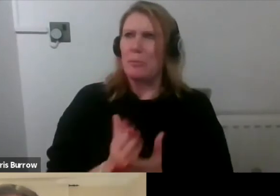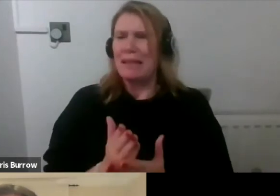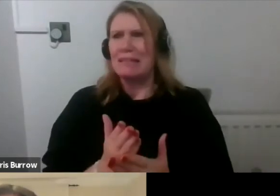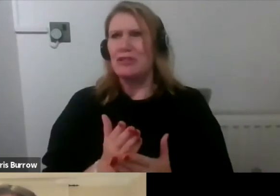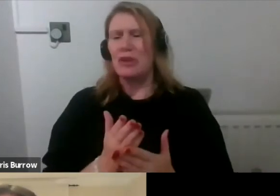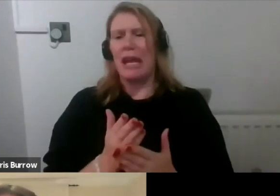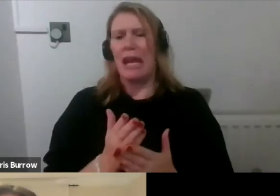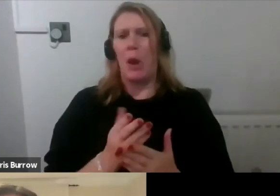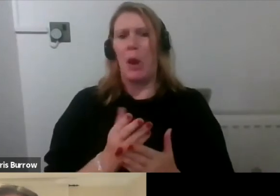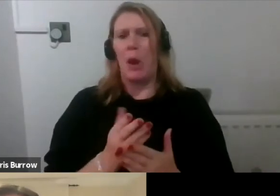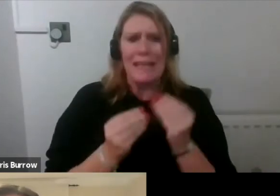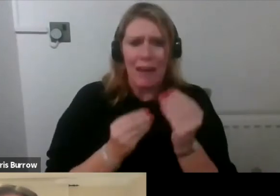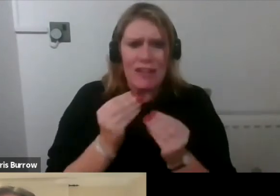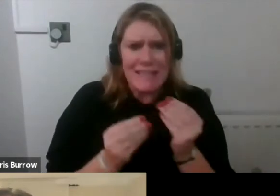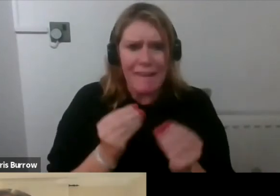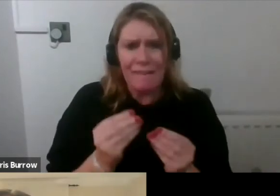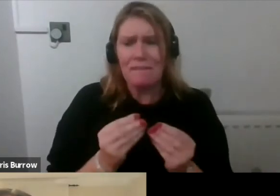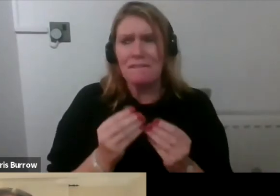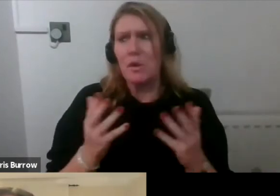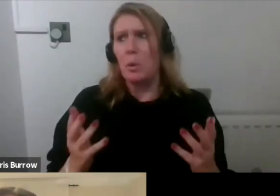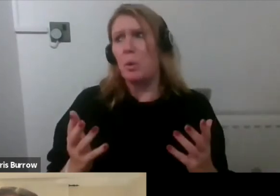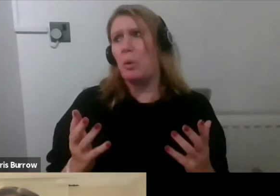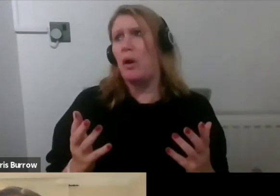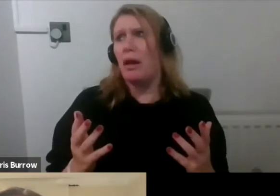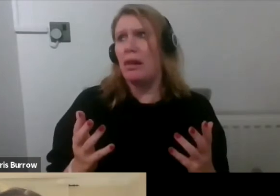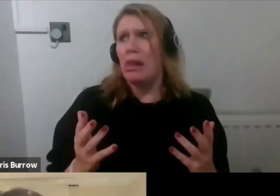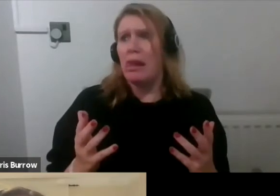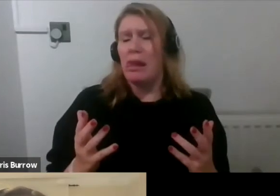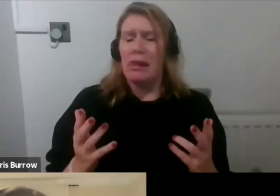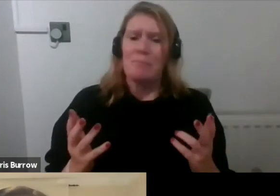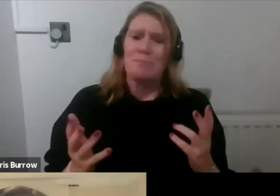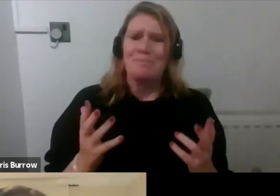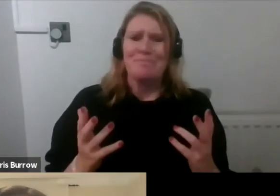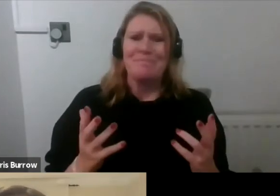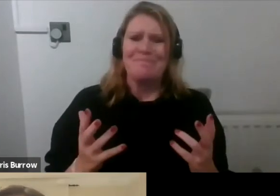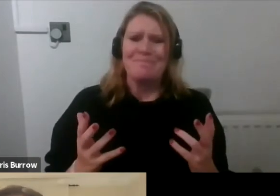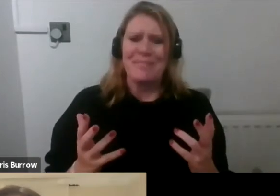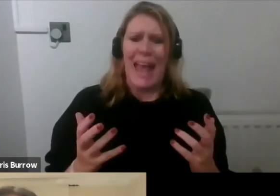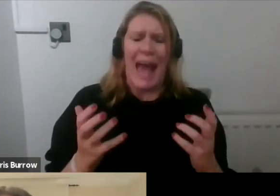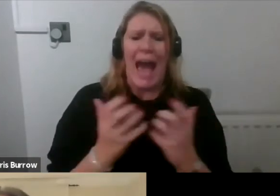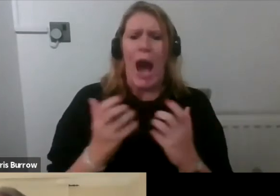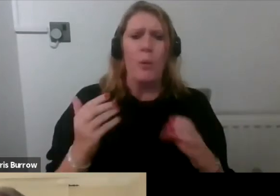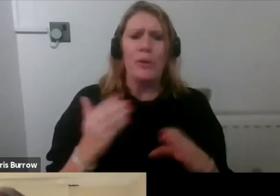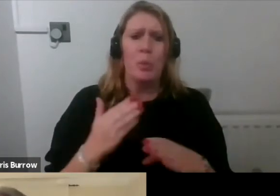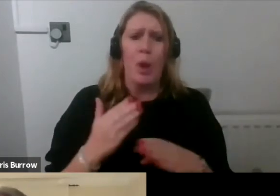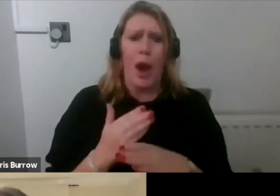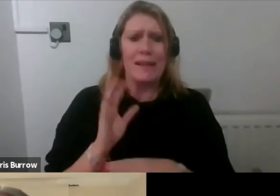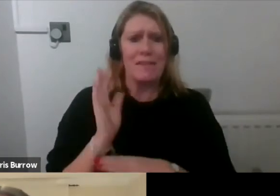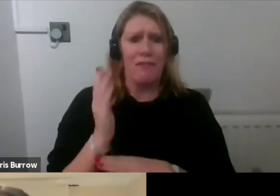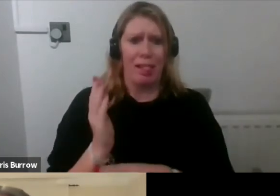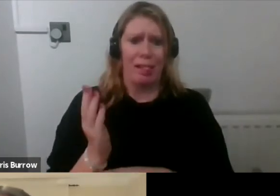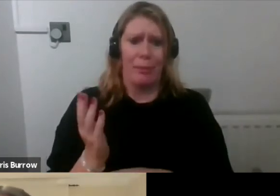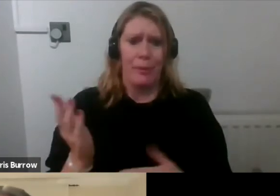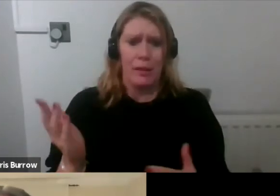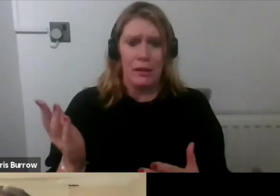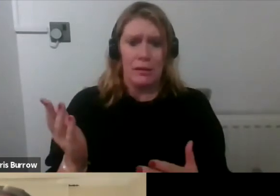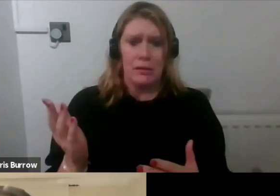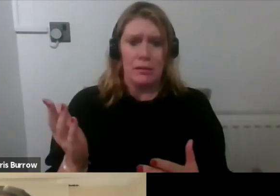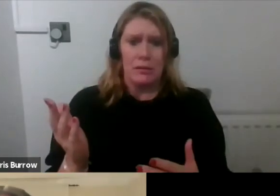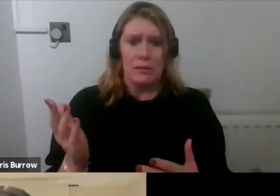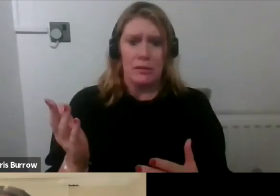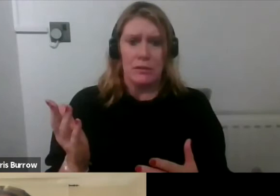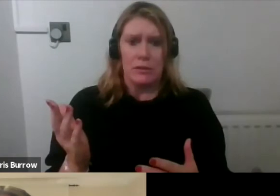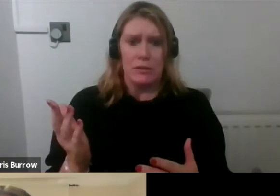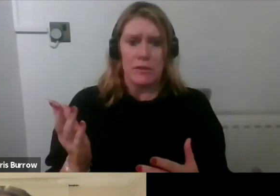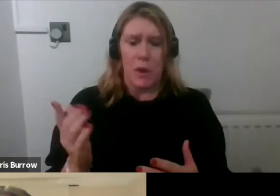narrative, about one of the people involved in this movement? How would it work? And the only way I could kind of figure out